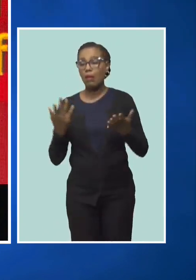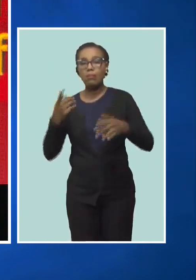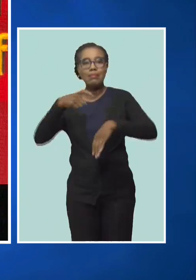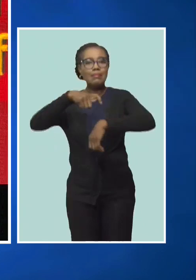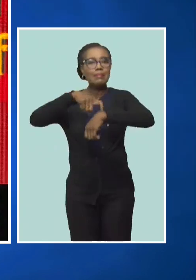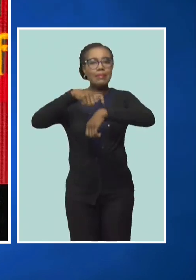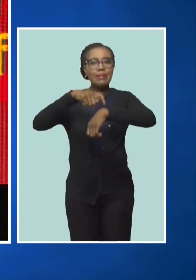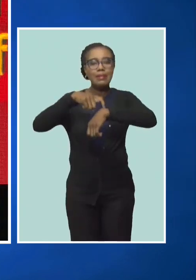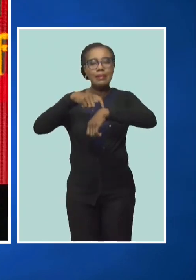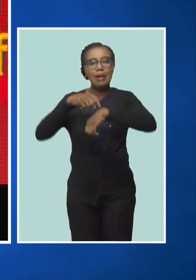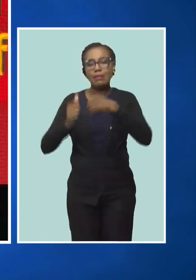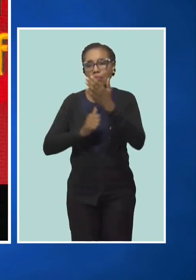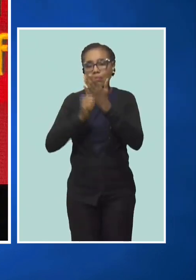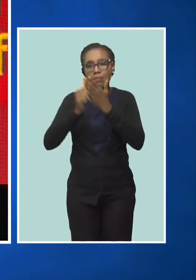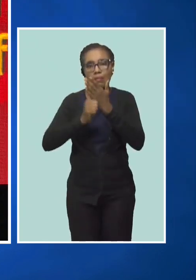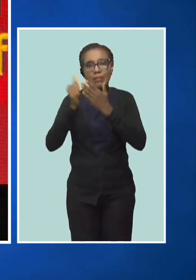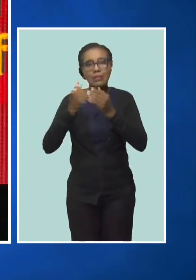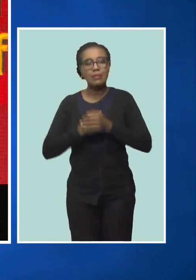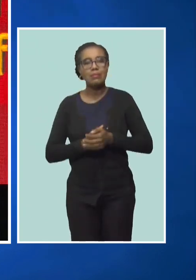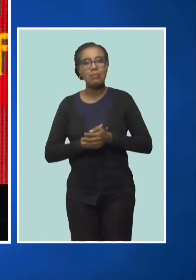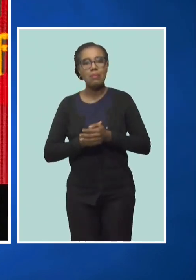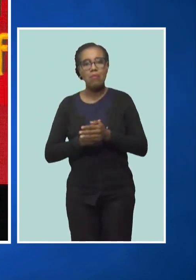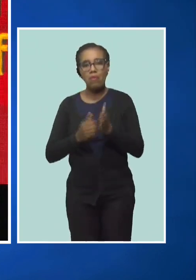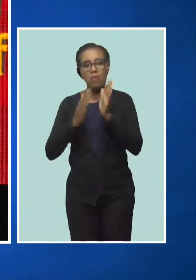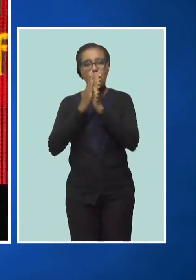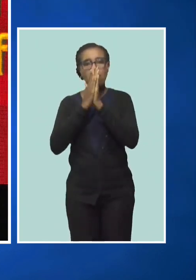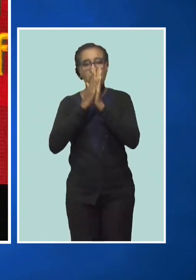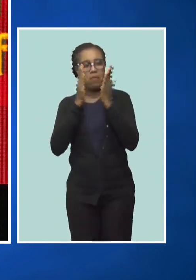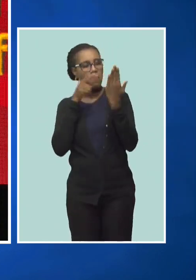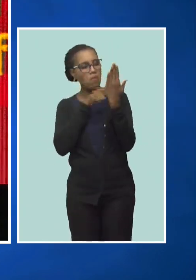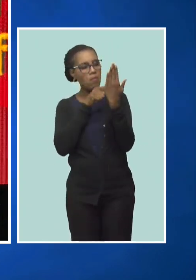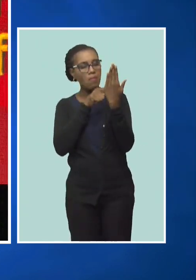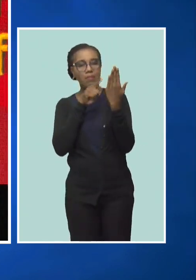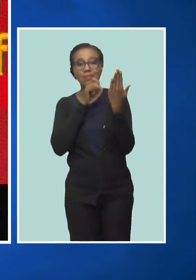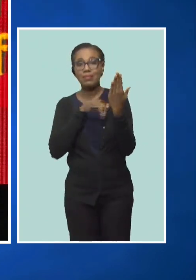Times front page,